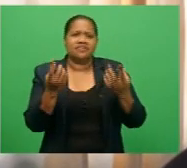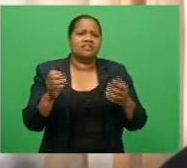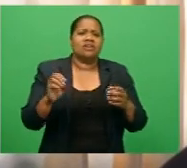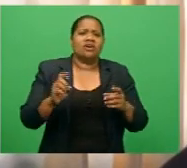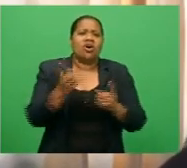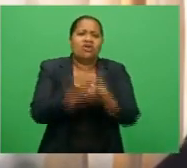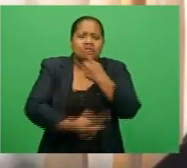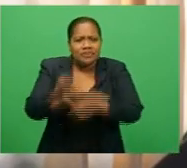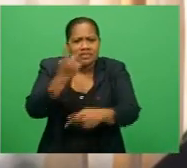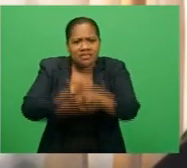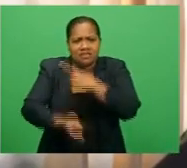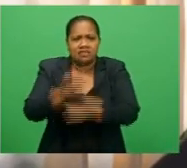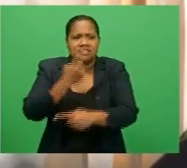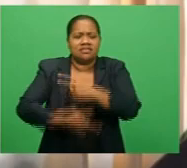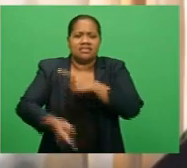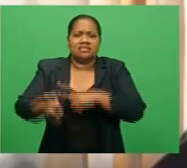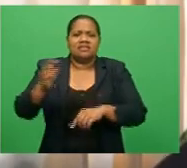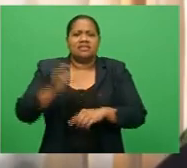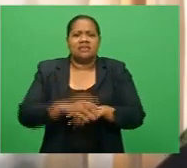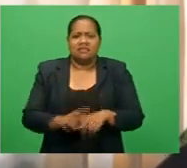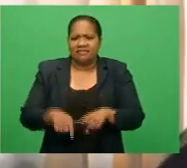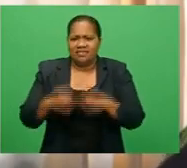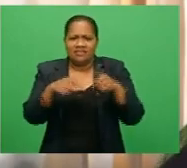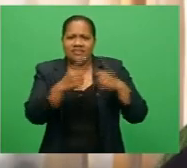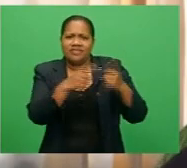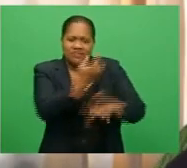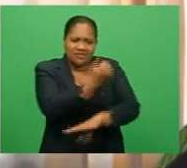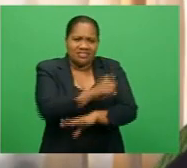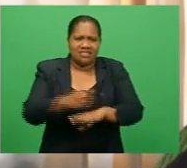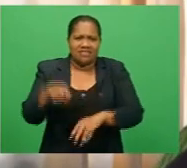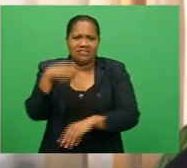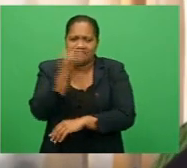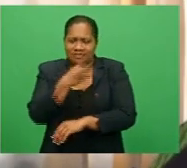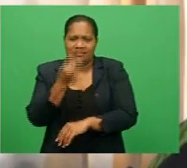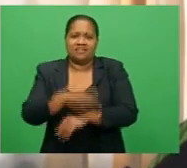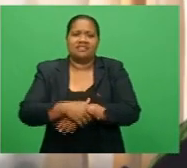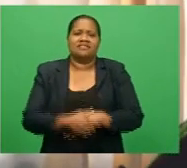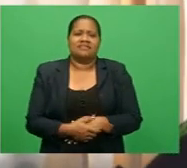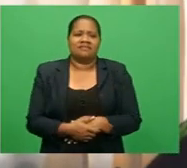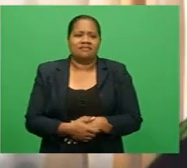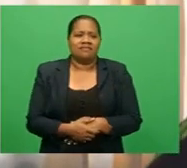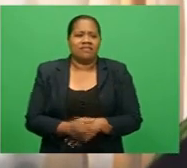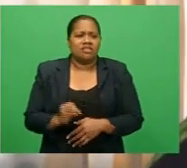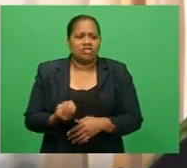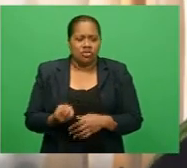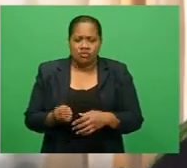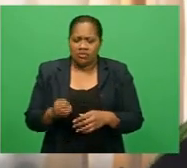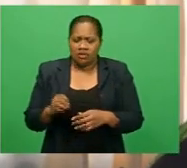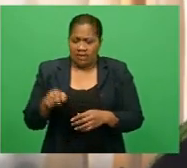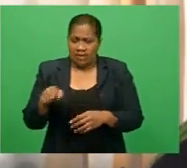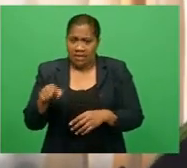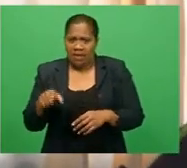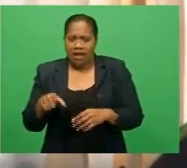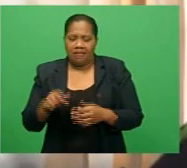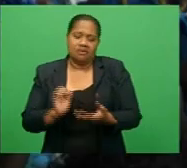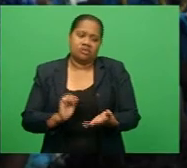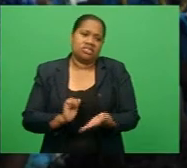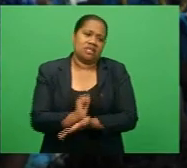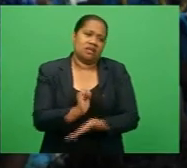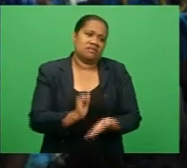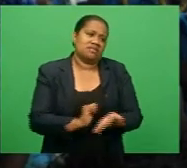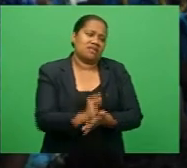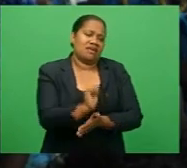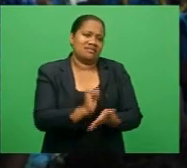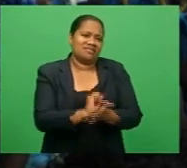seaweeds. And from that time, I started planning to sell seafood packs.